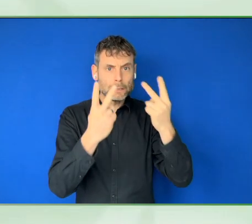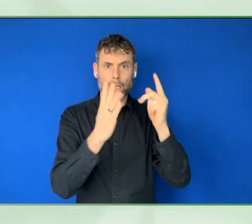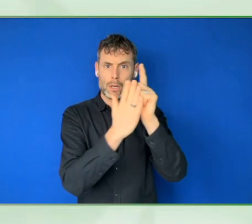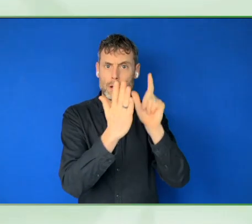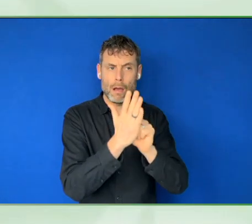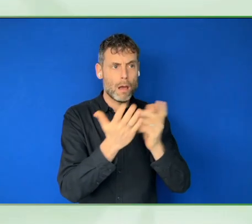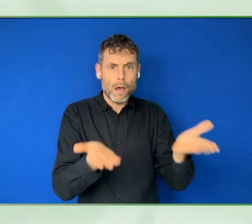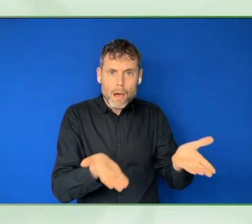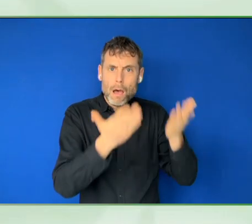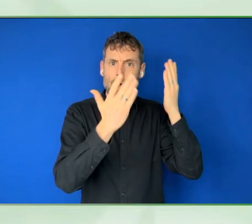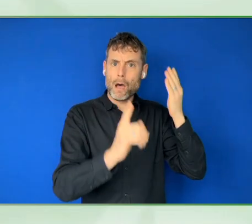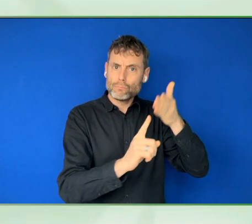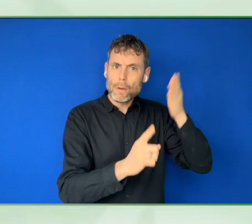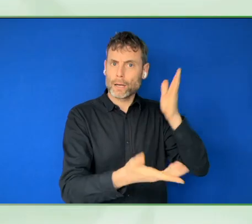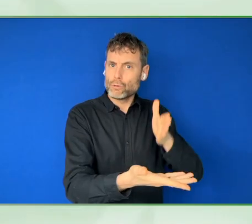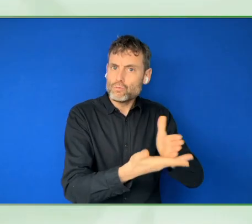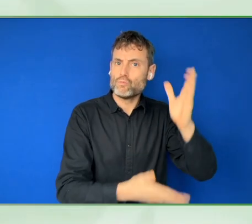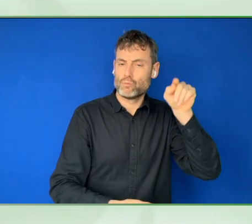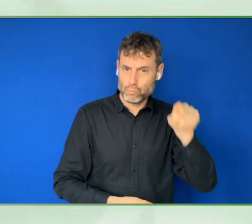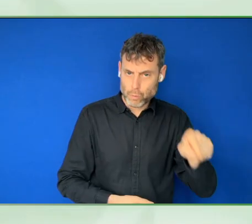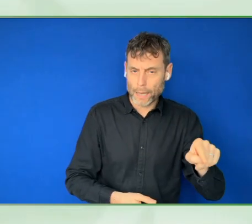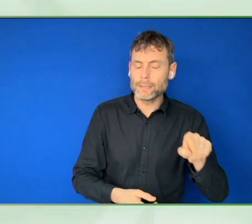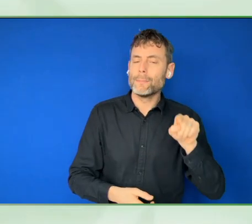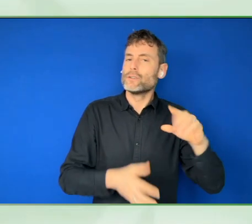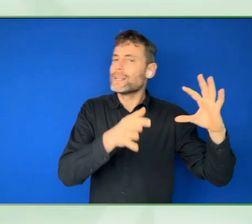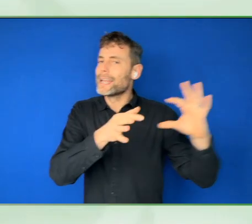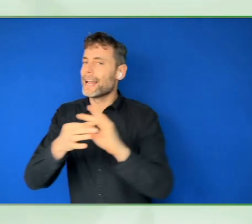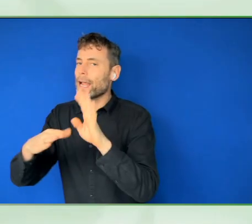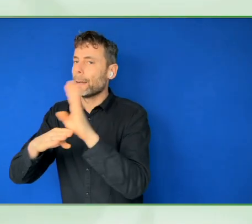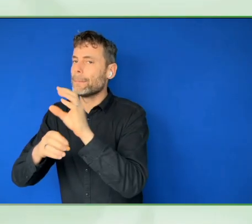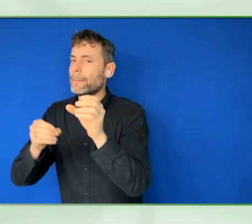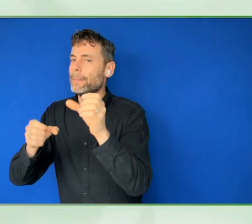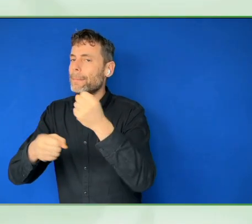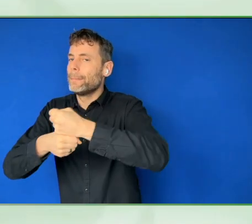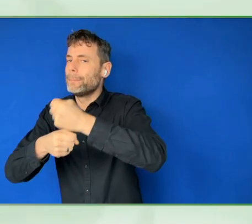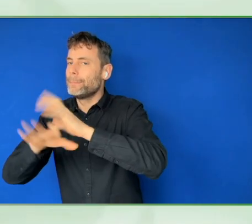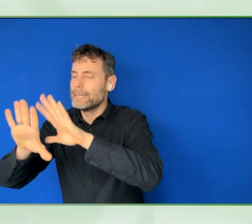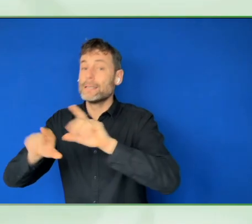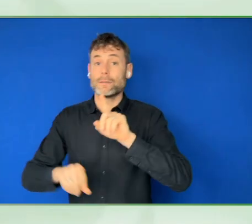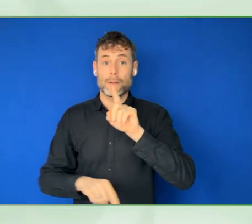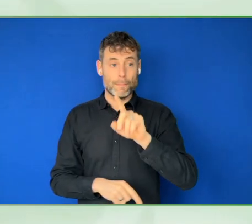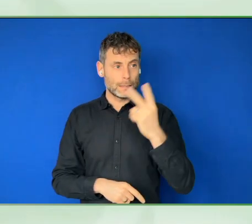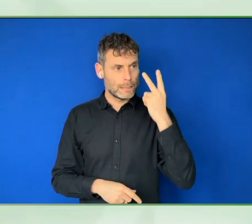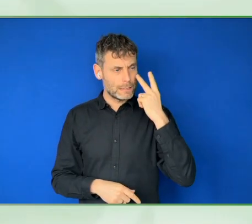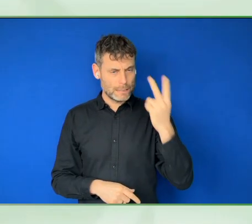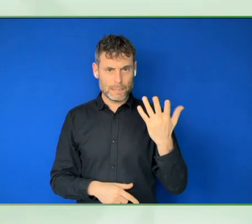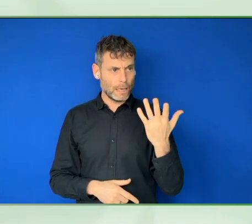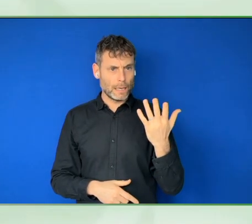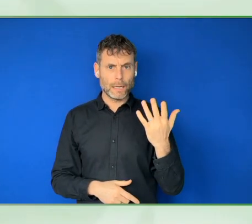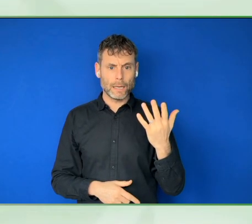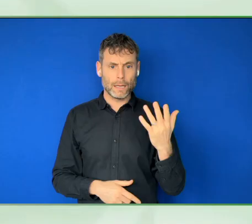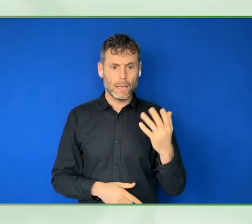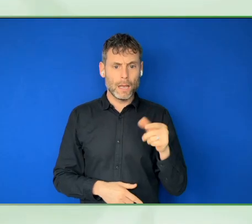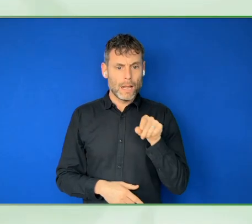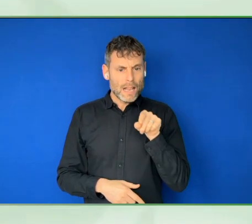from direct reference to rights and equality, thinking that somehow we were risking alienating our target audience, which for us was very much